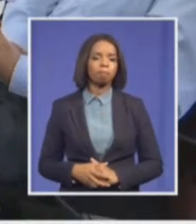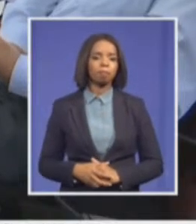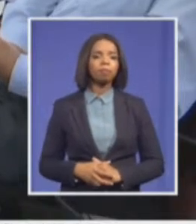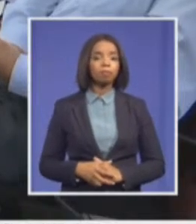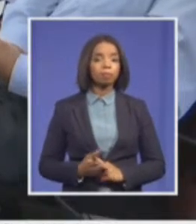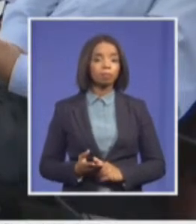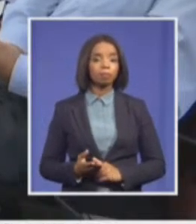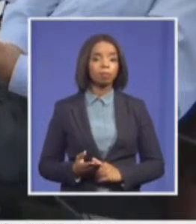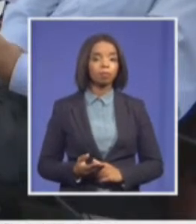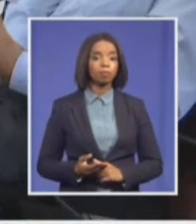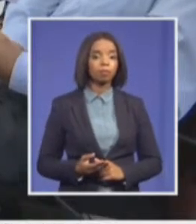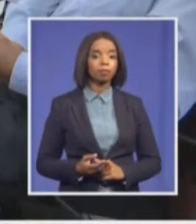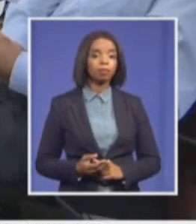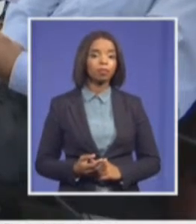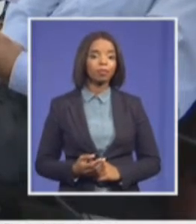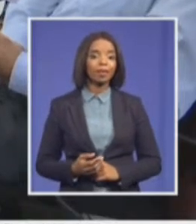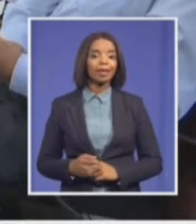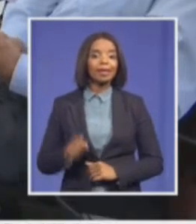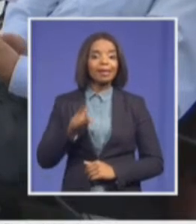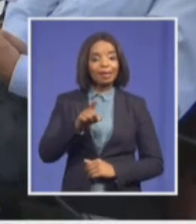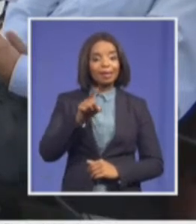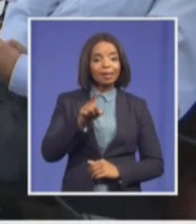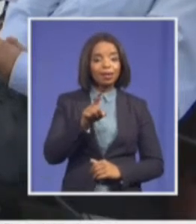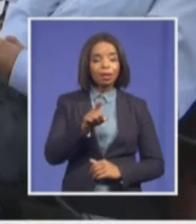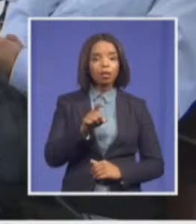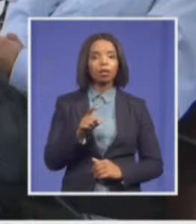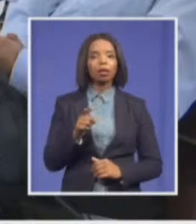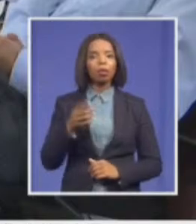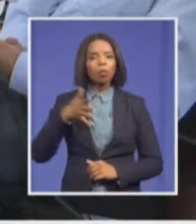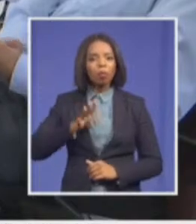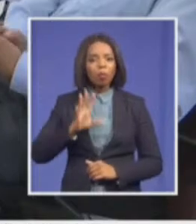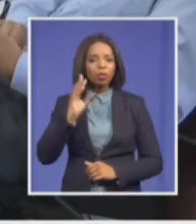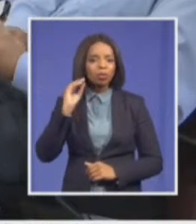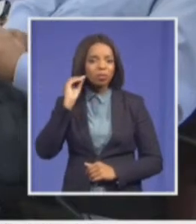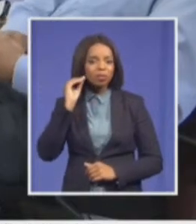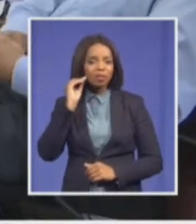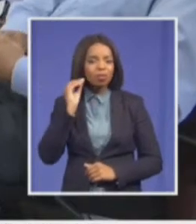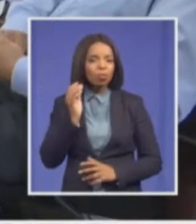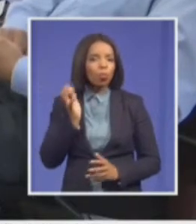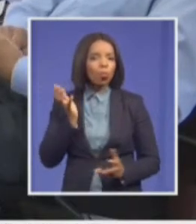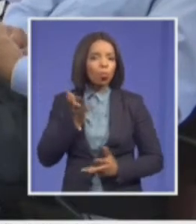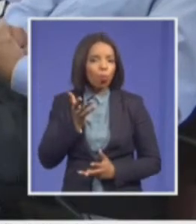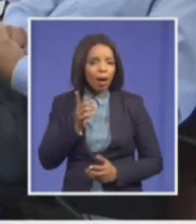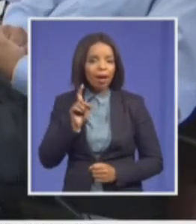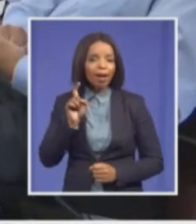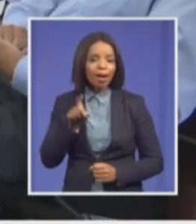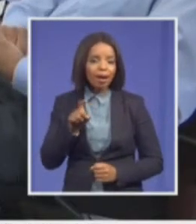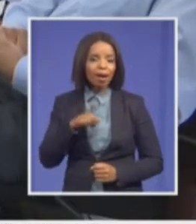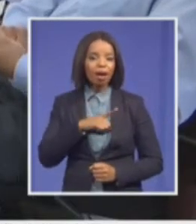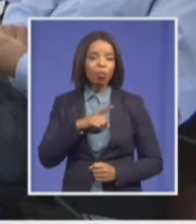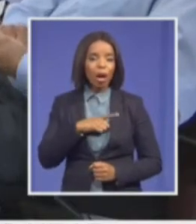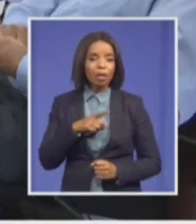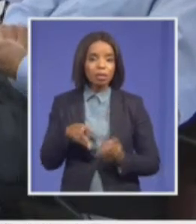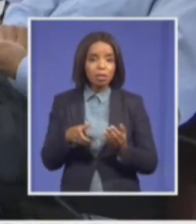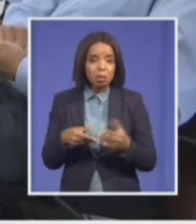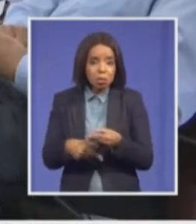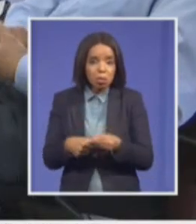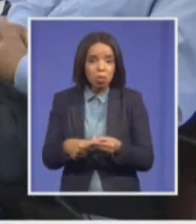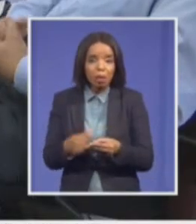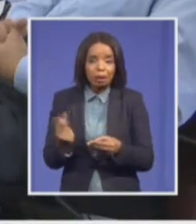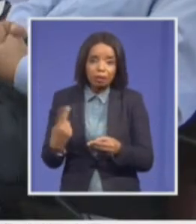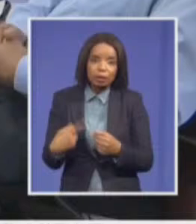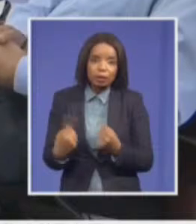to find our bearings Sure. as to the document that you're referring to? Sure. Employees bundle.